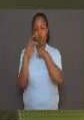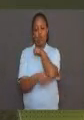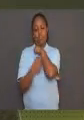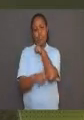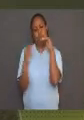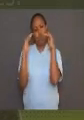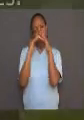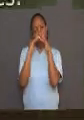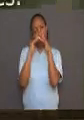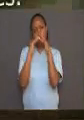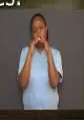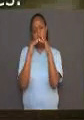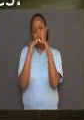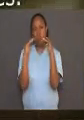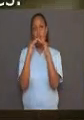equality.